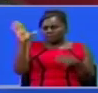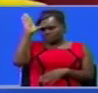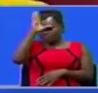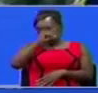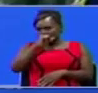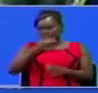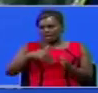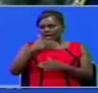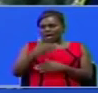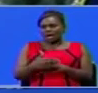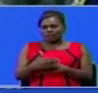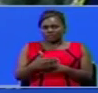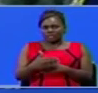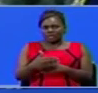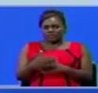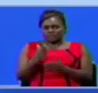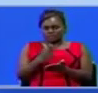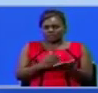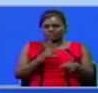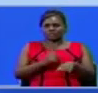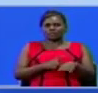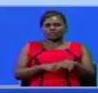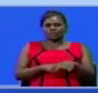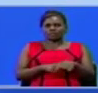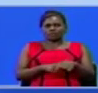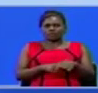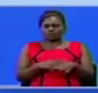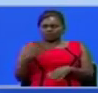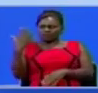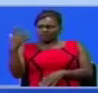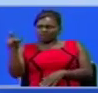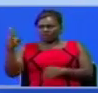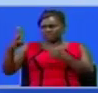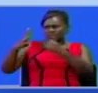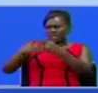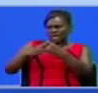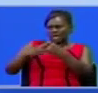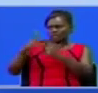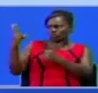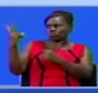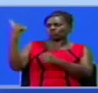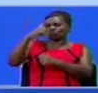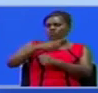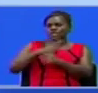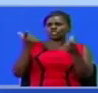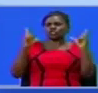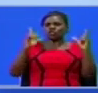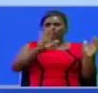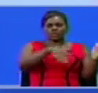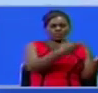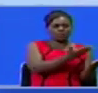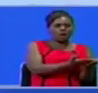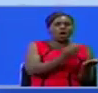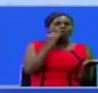missing after certain high-risk hotspots. It used to take about 5.92 days for cargo to get to its